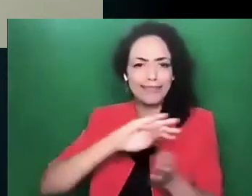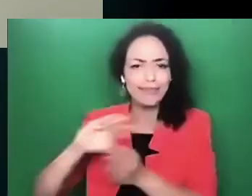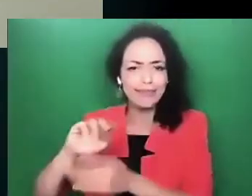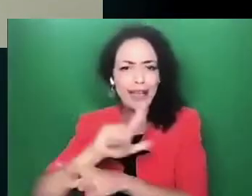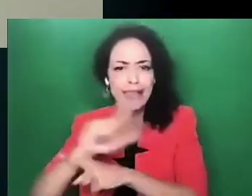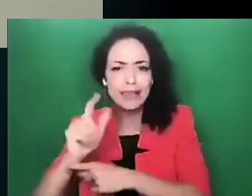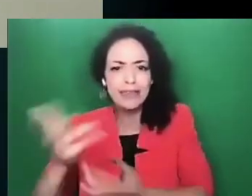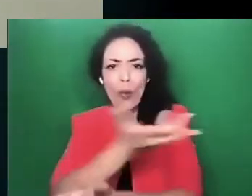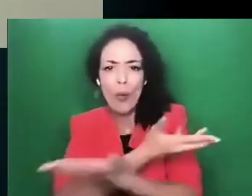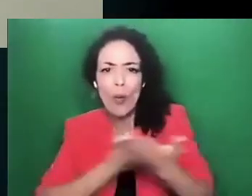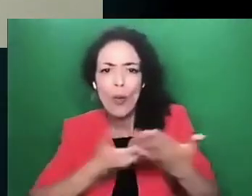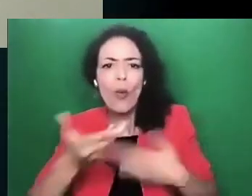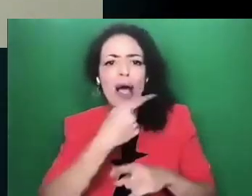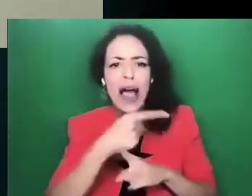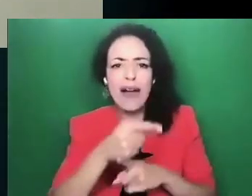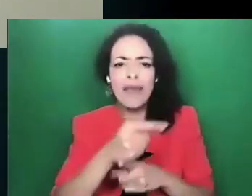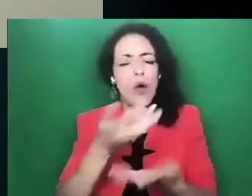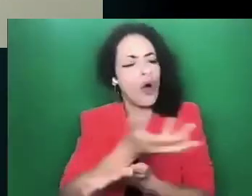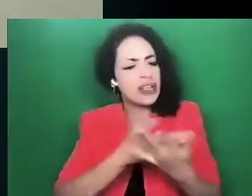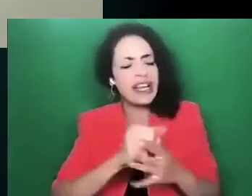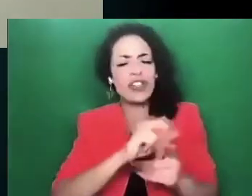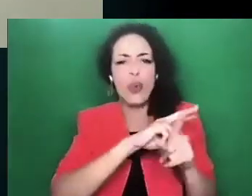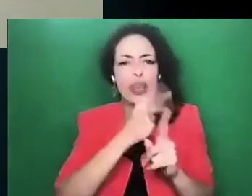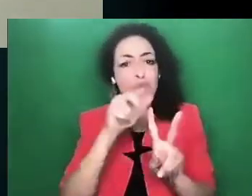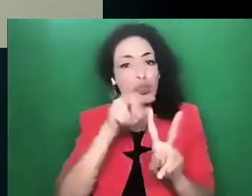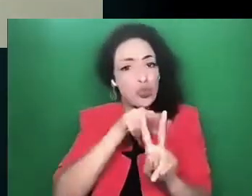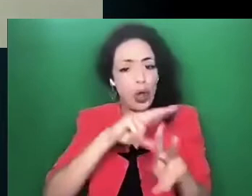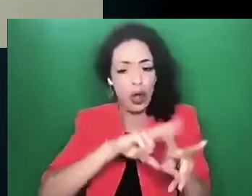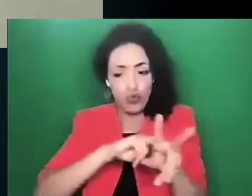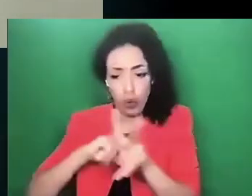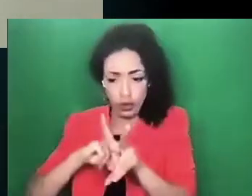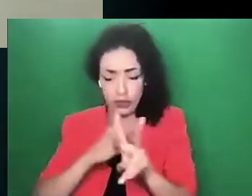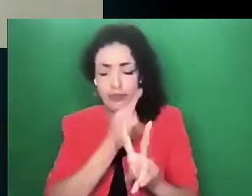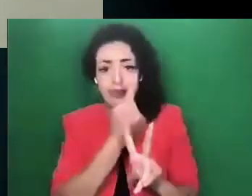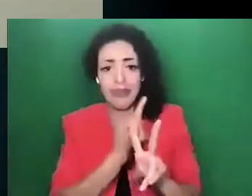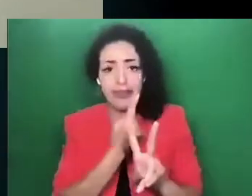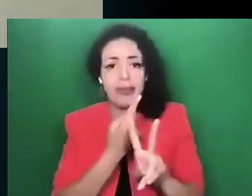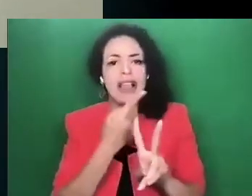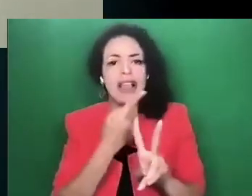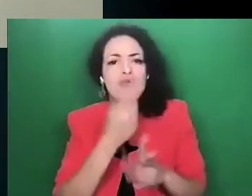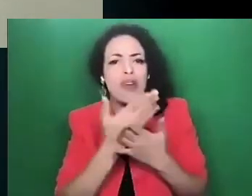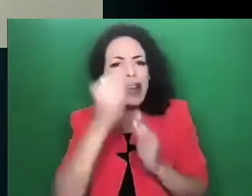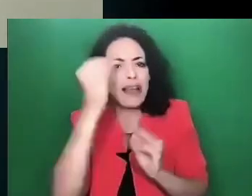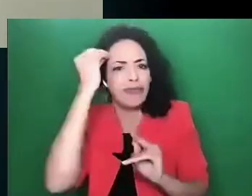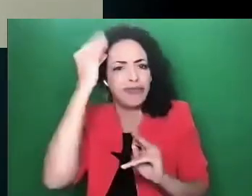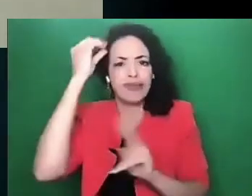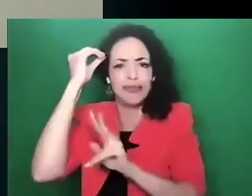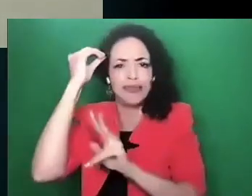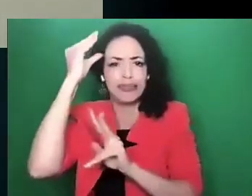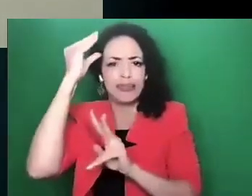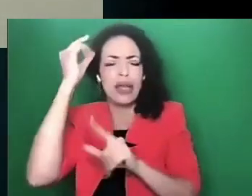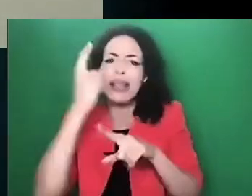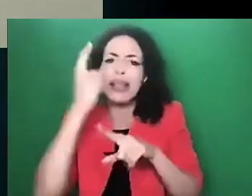Tamara Al-Attiya about the recovery of the Basra Museum, a museum in Basra and its importance for